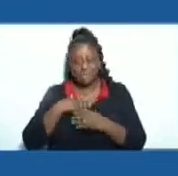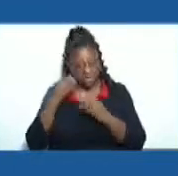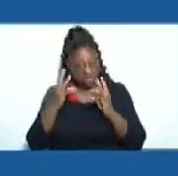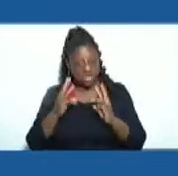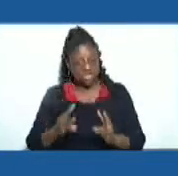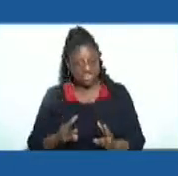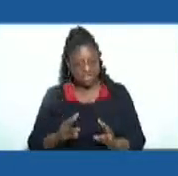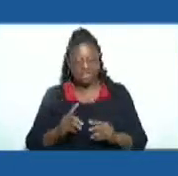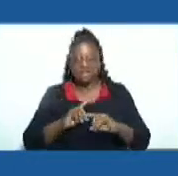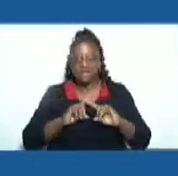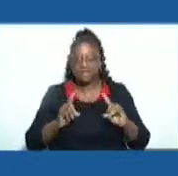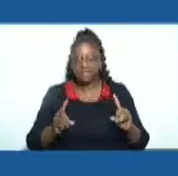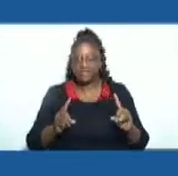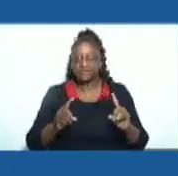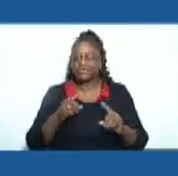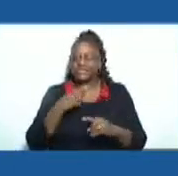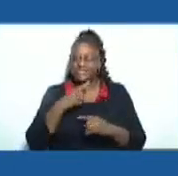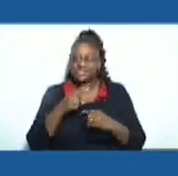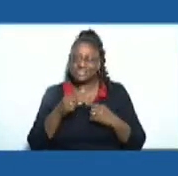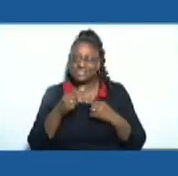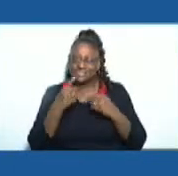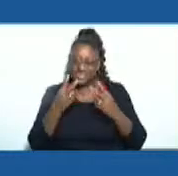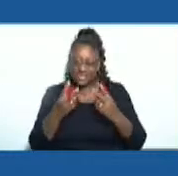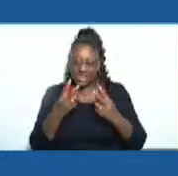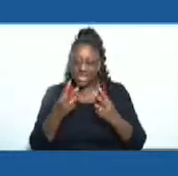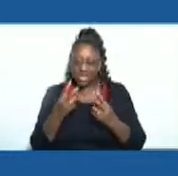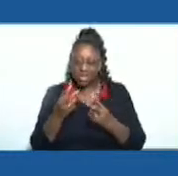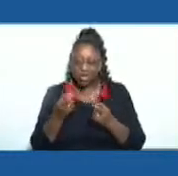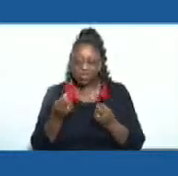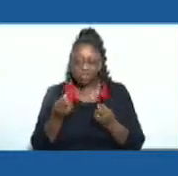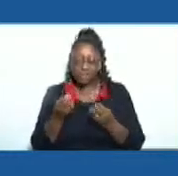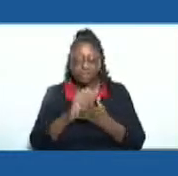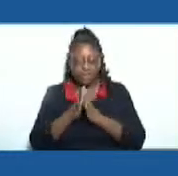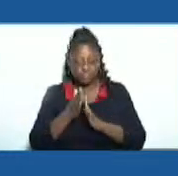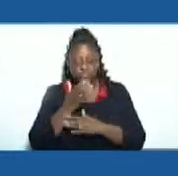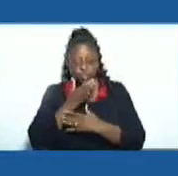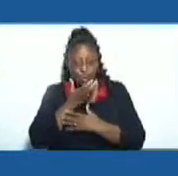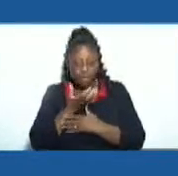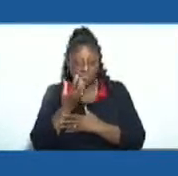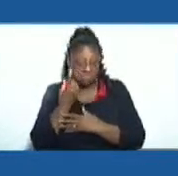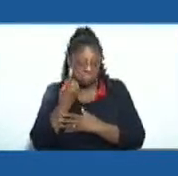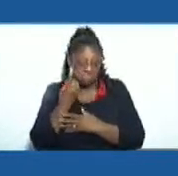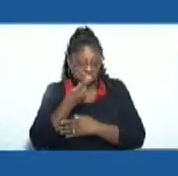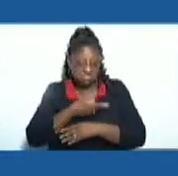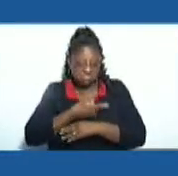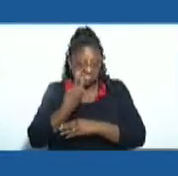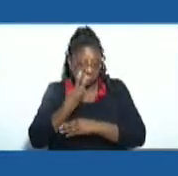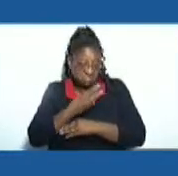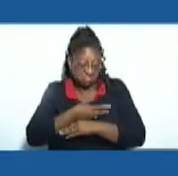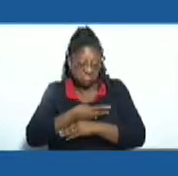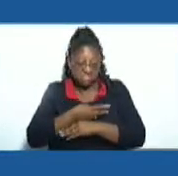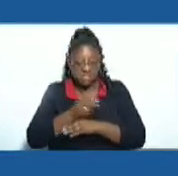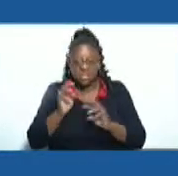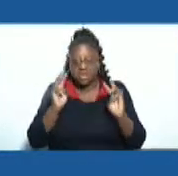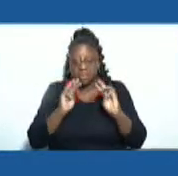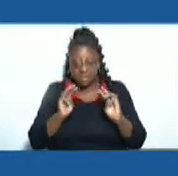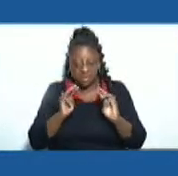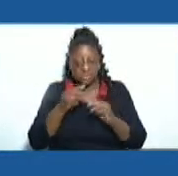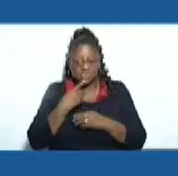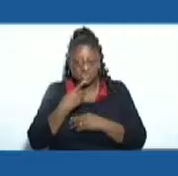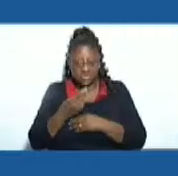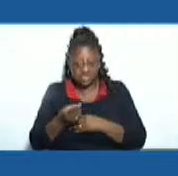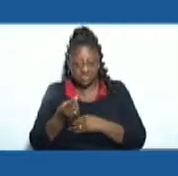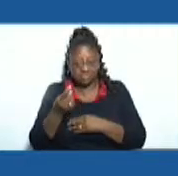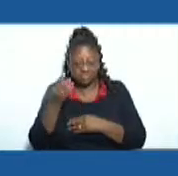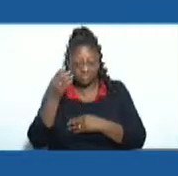be short-lived. We'll see a slight warming trend over the next day and a half, but that will change come Monday. We'll tell you more about that a